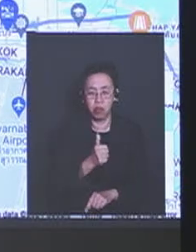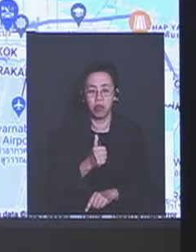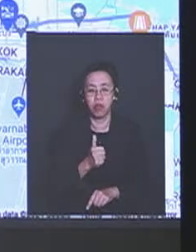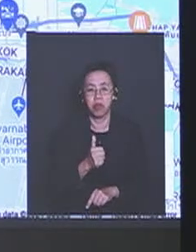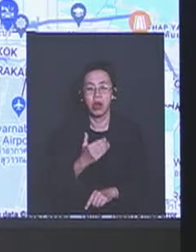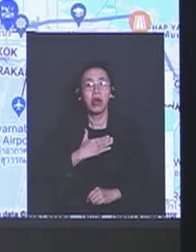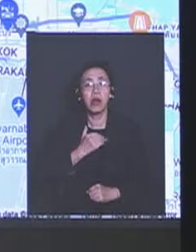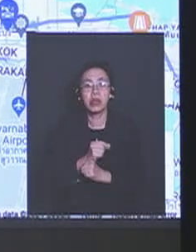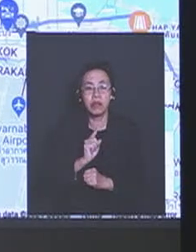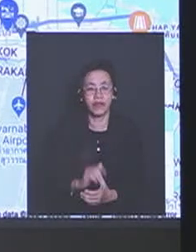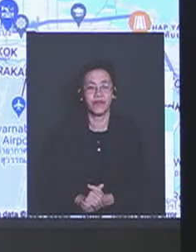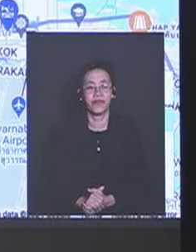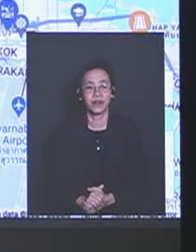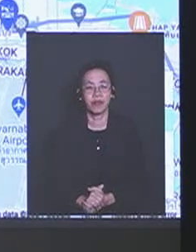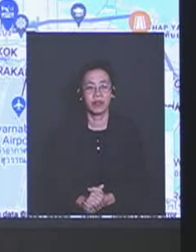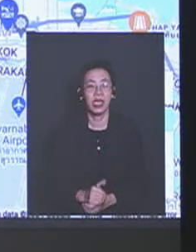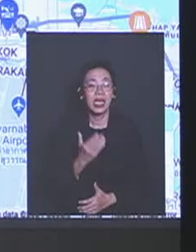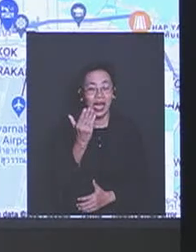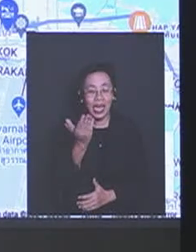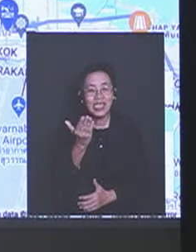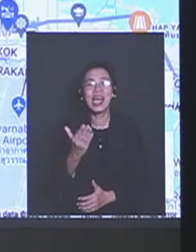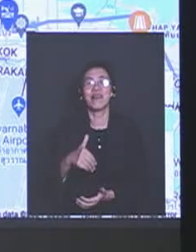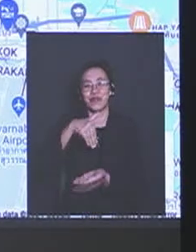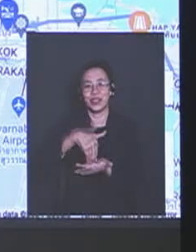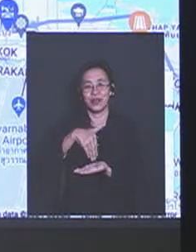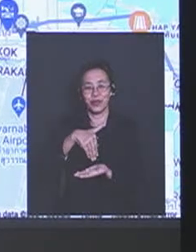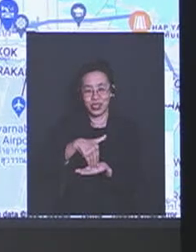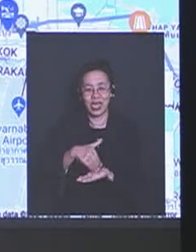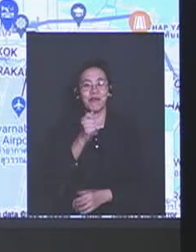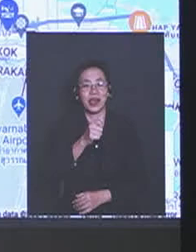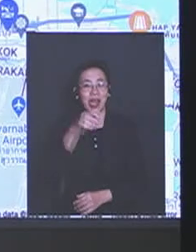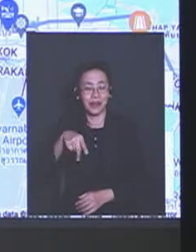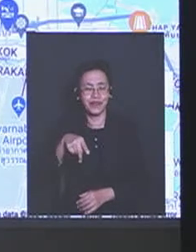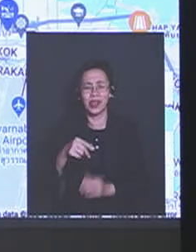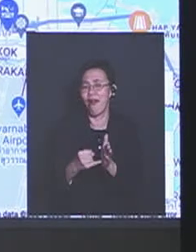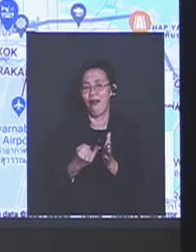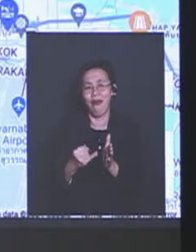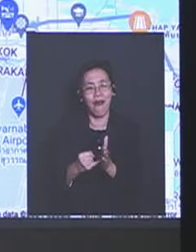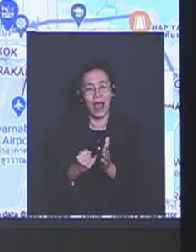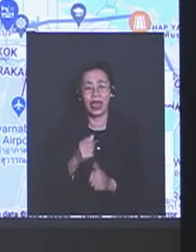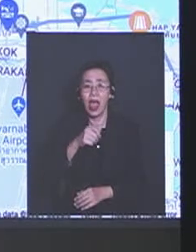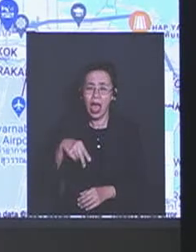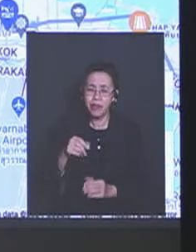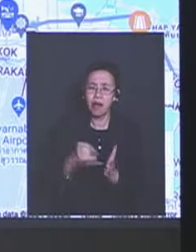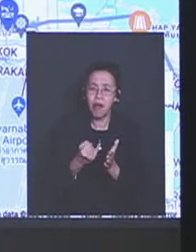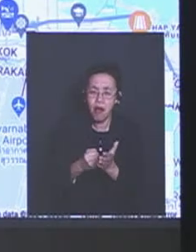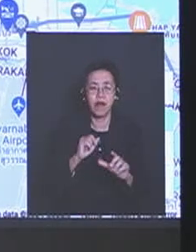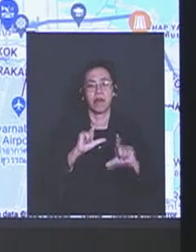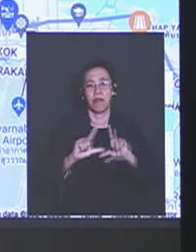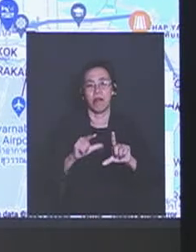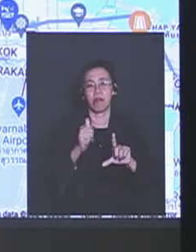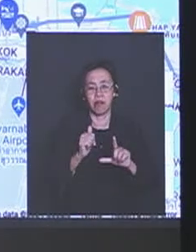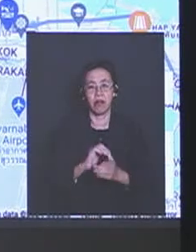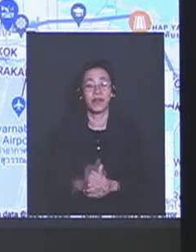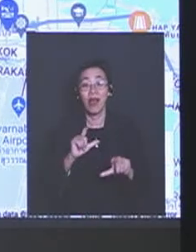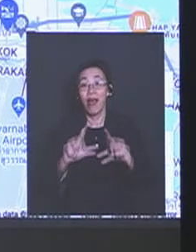Fondue, which is the very easy application, use line application. and you add line, and then if you see problem,